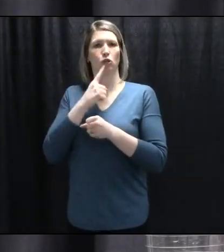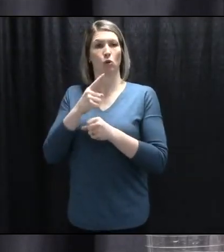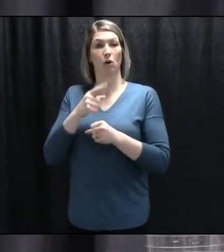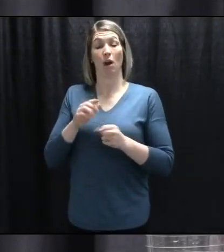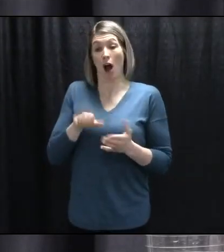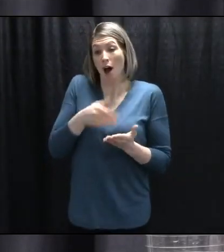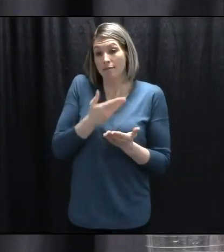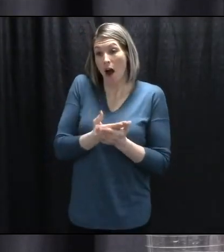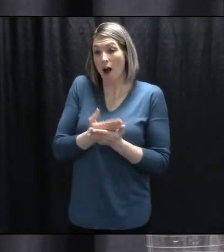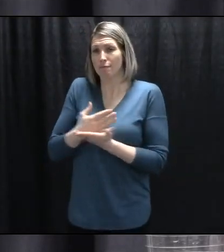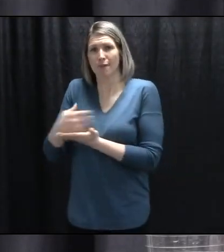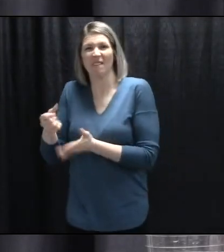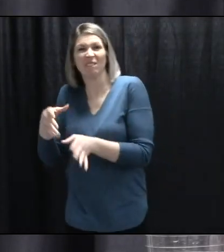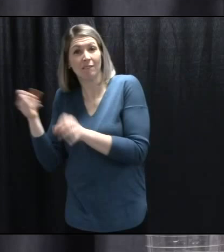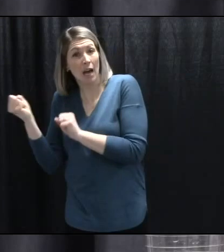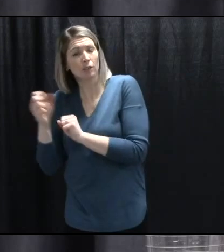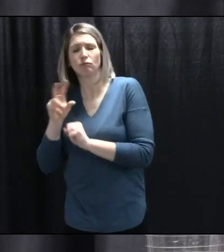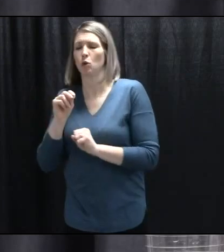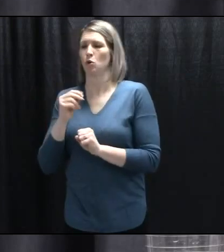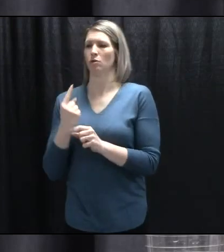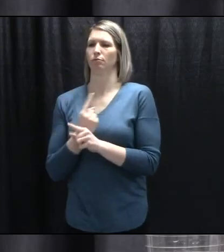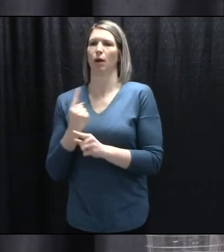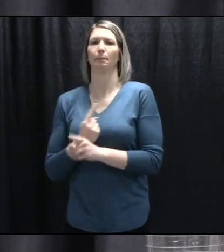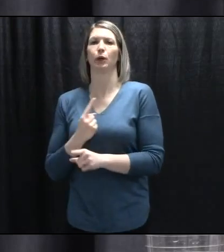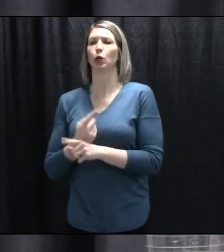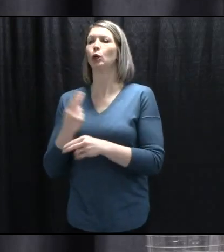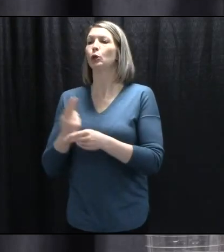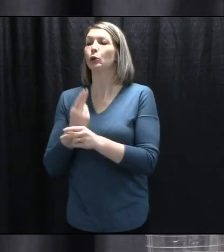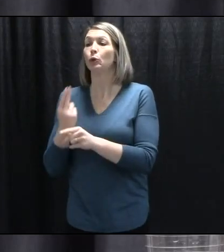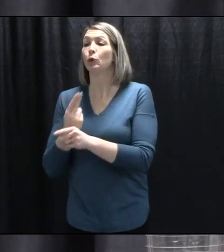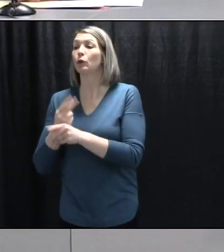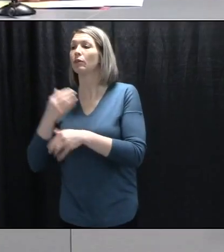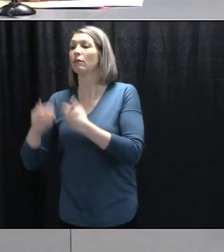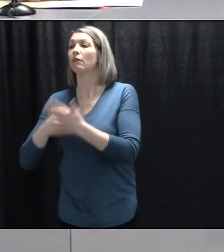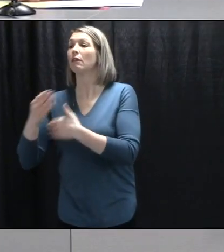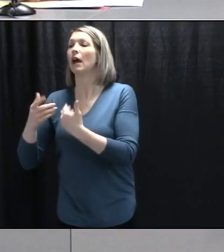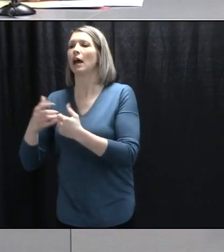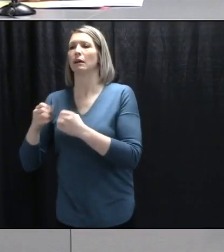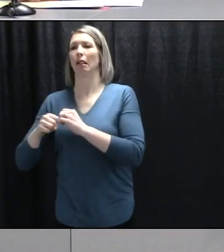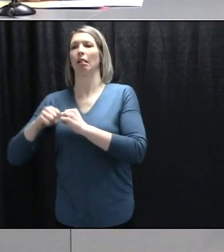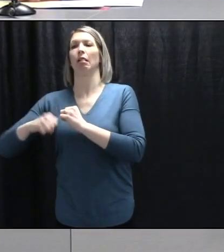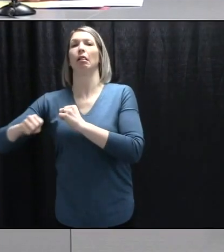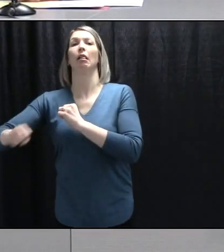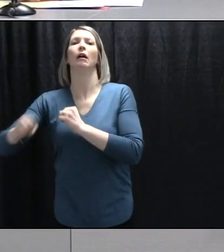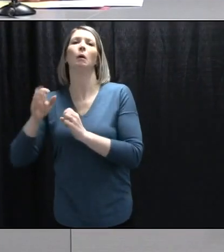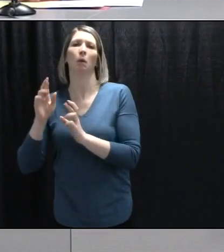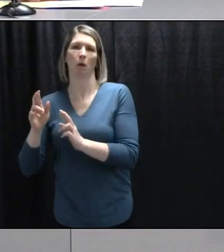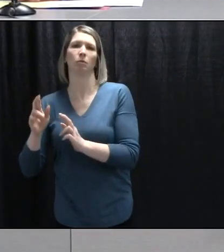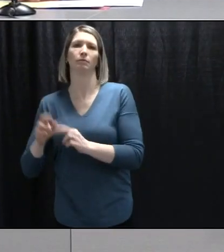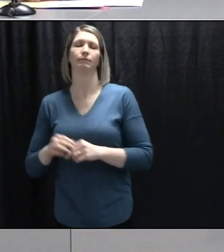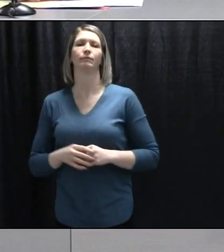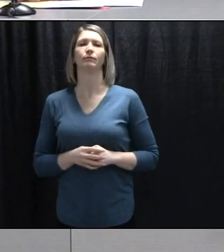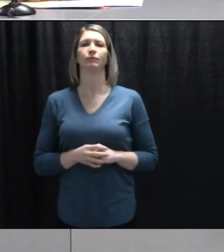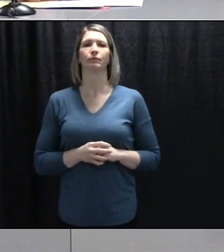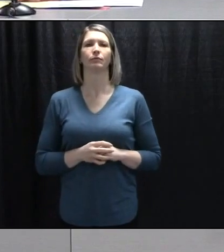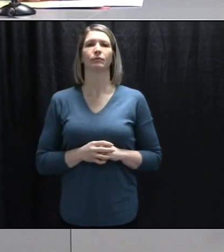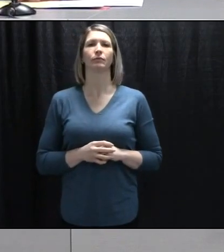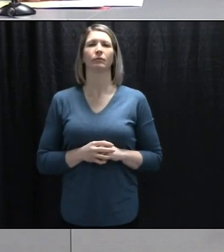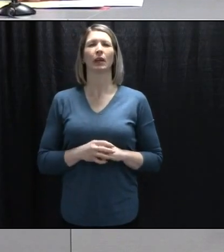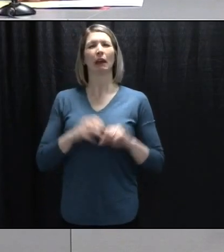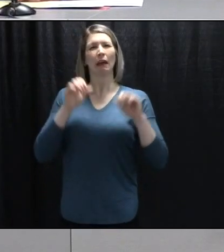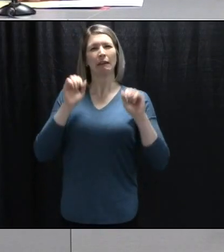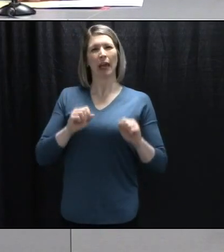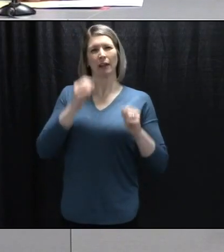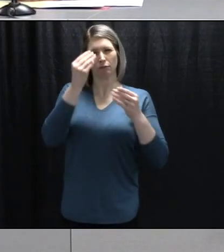most staff and the most patients. Thank you. And is it possible to be given the location of the recovered